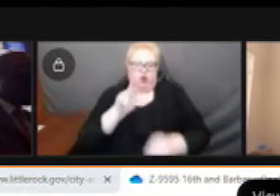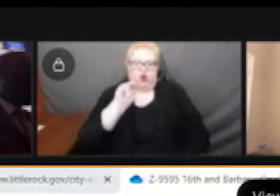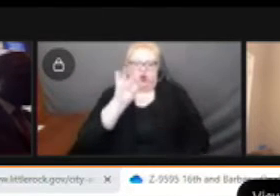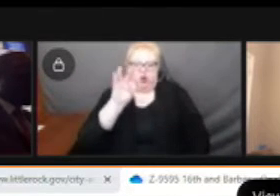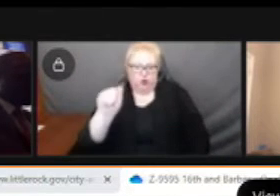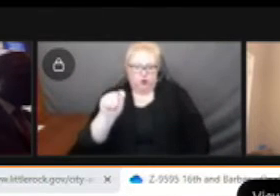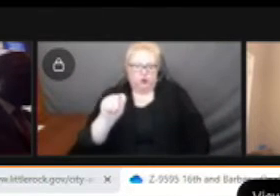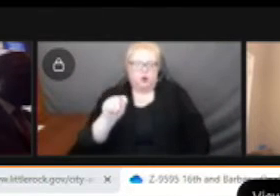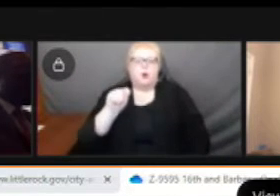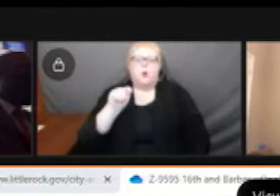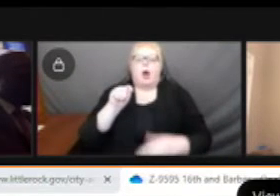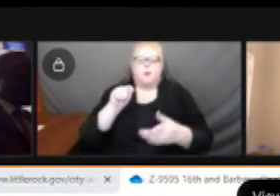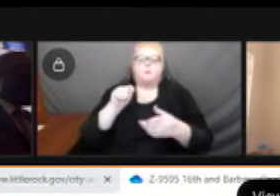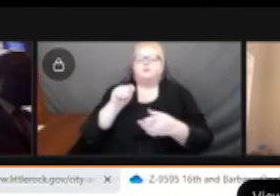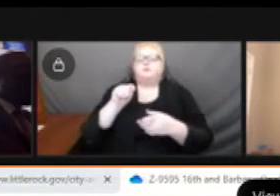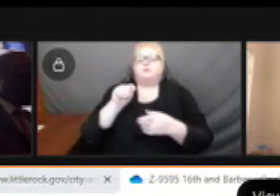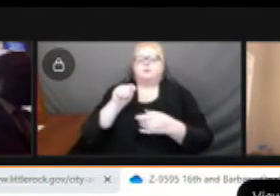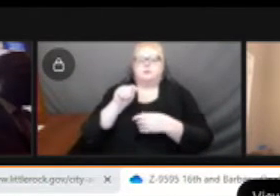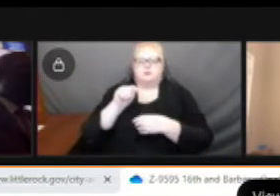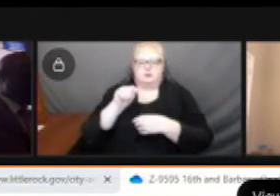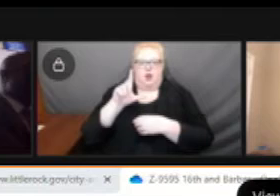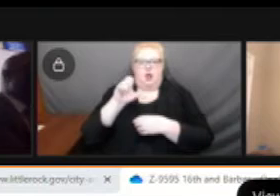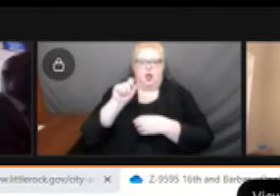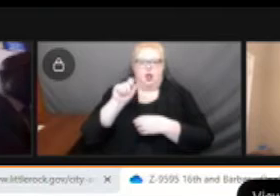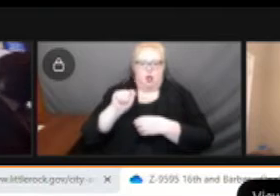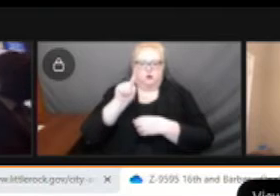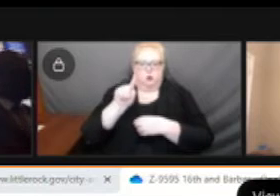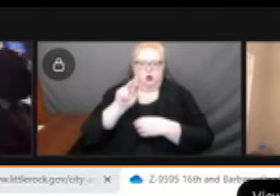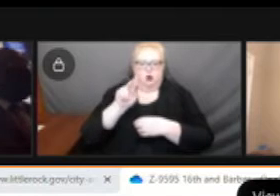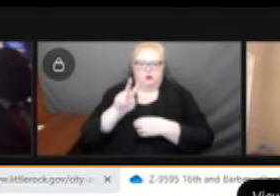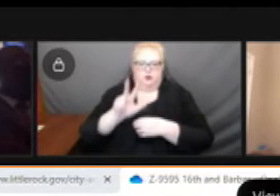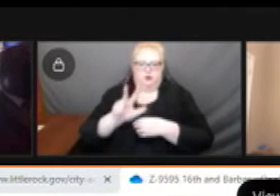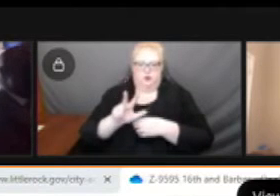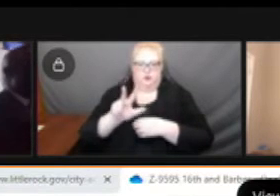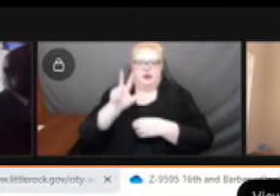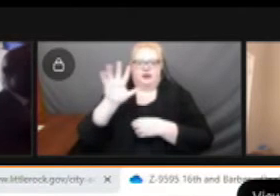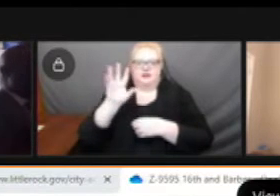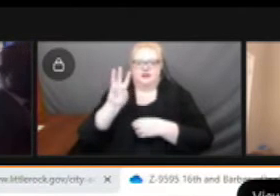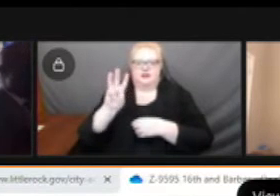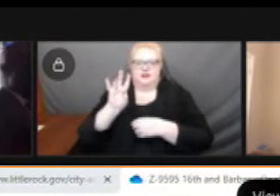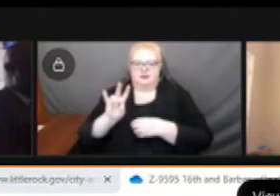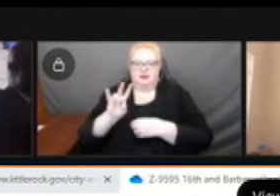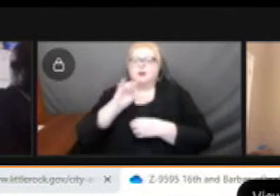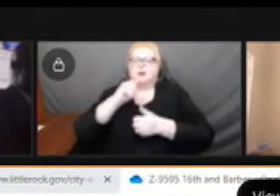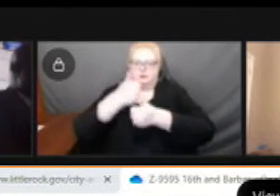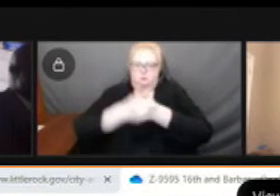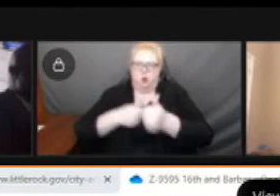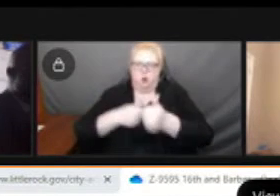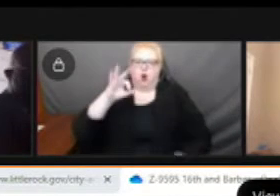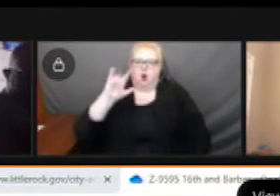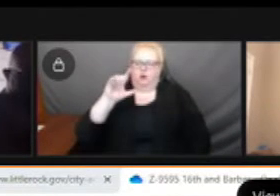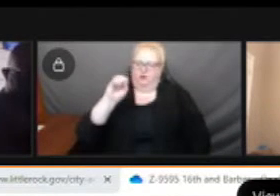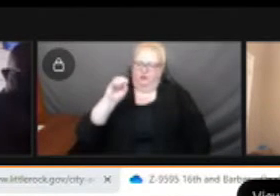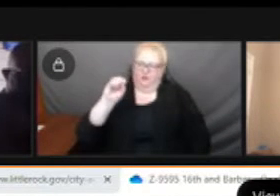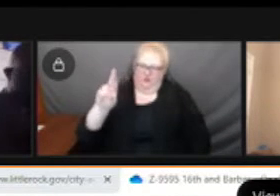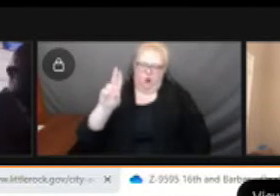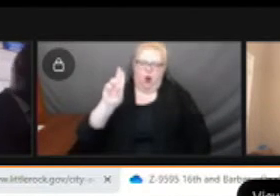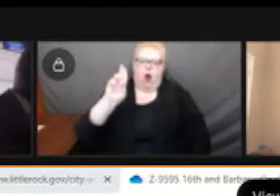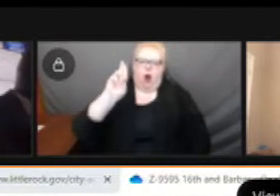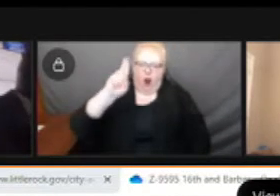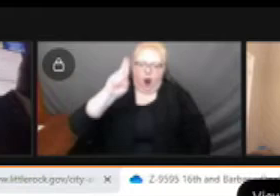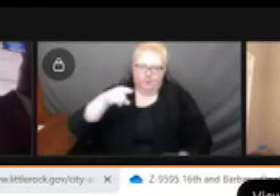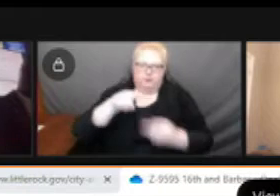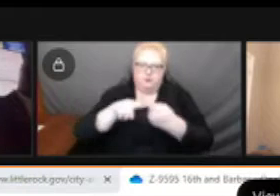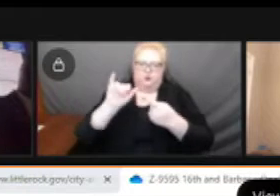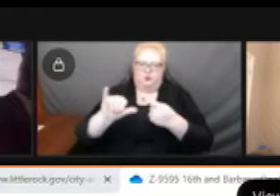lots 1, 2, 3, 5, 6, and 7, it would be per floor. It could be up to that amount per floor if